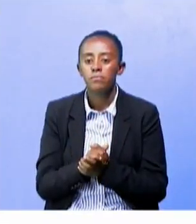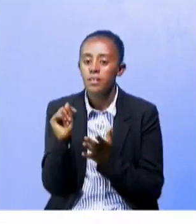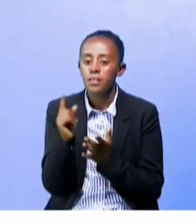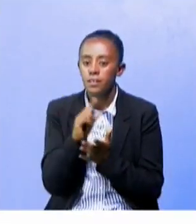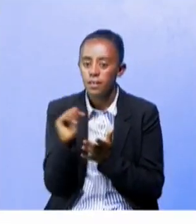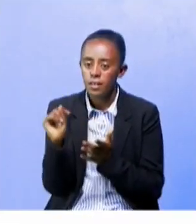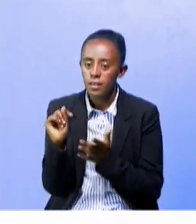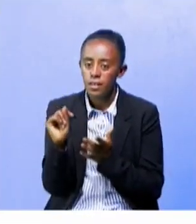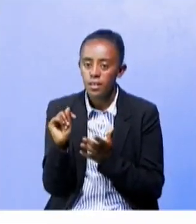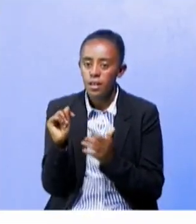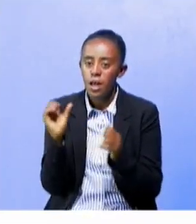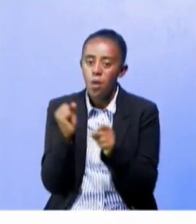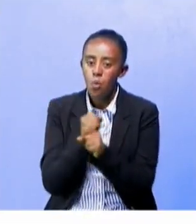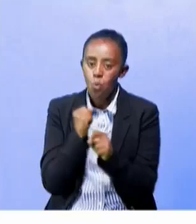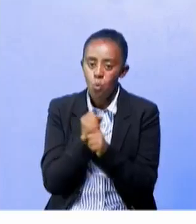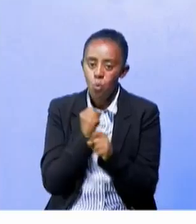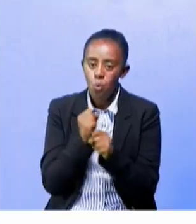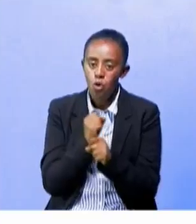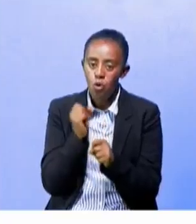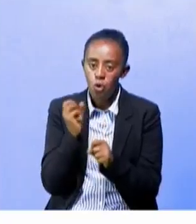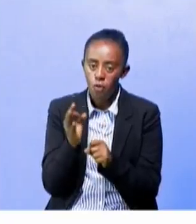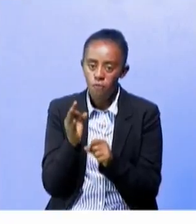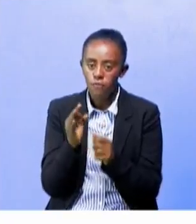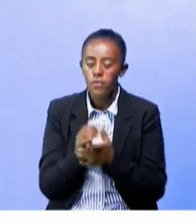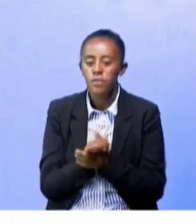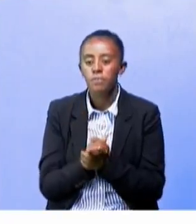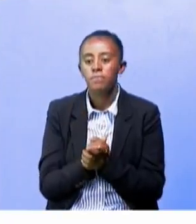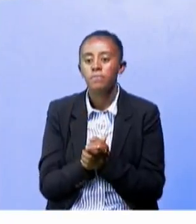needs work of